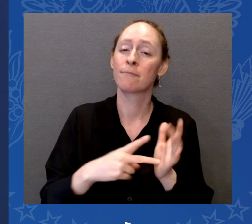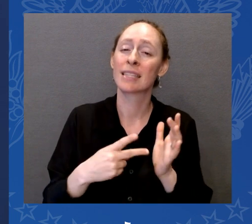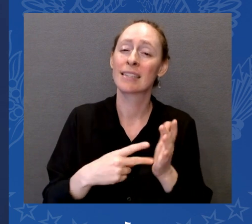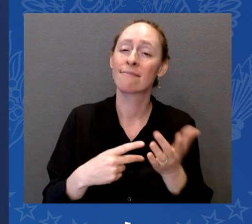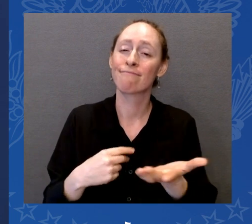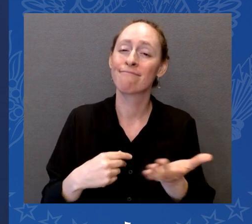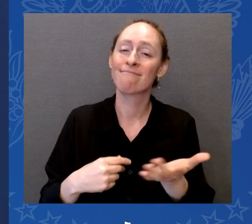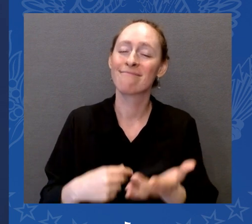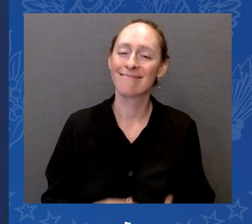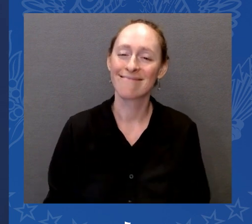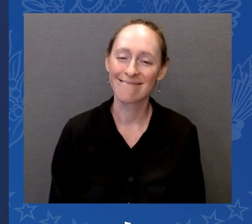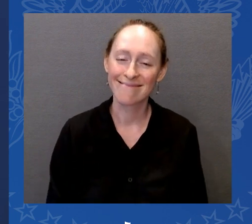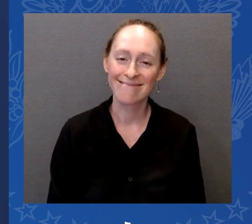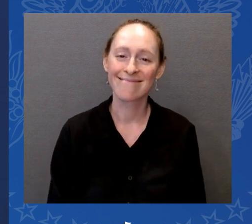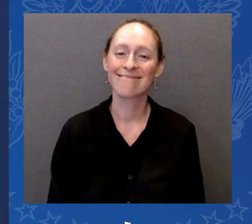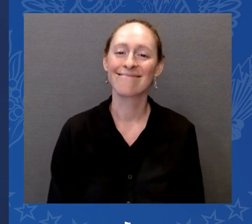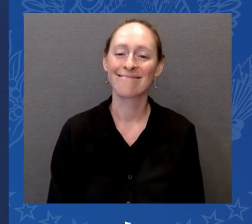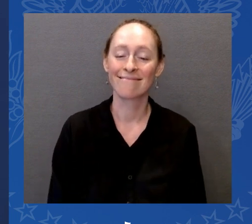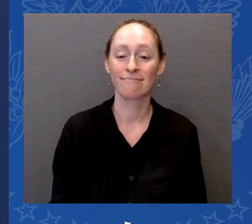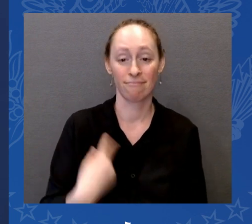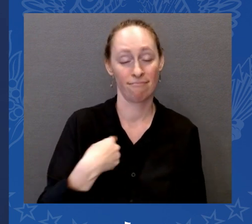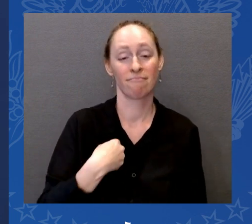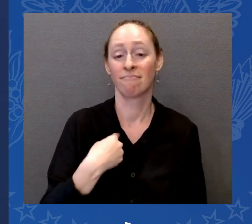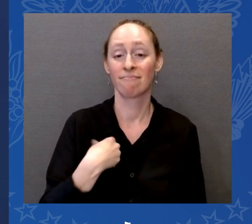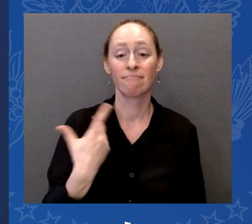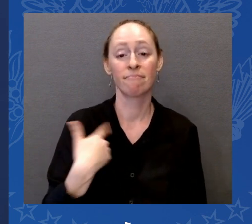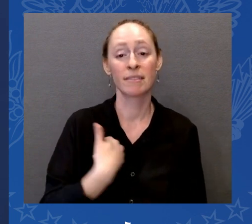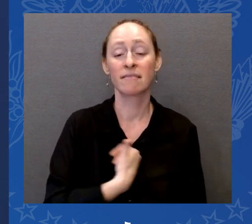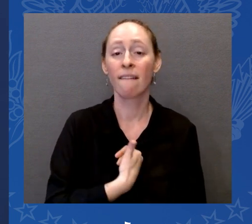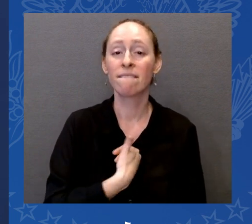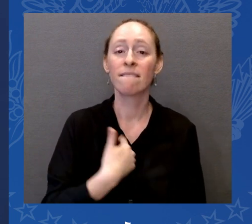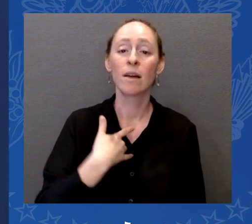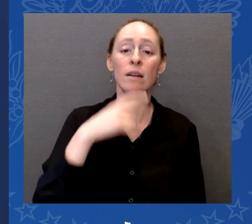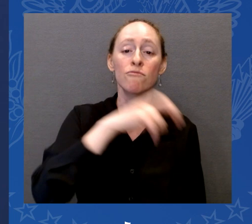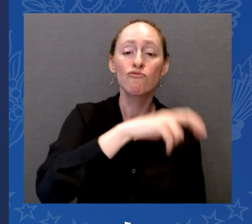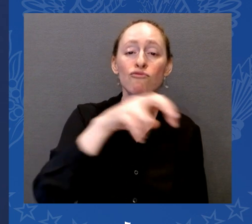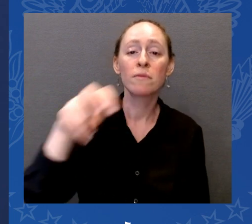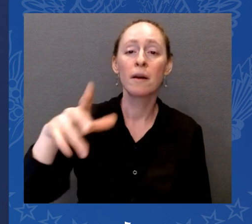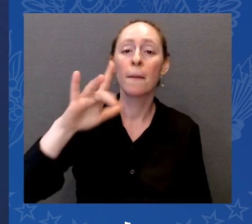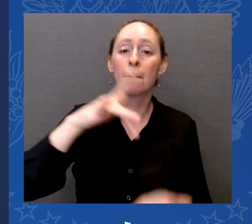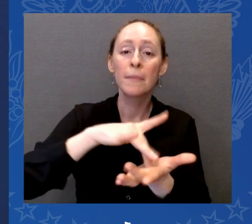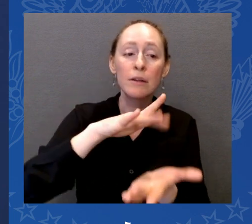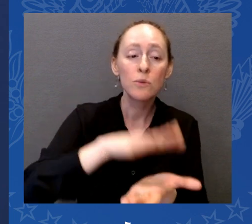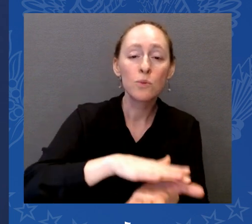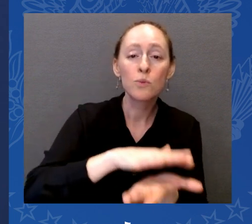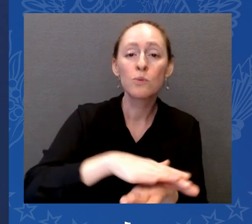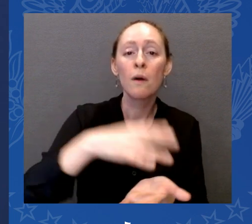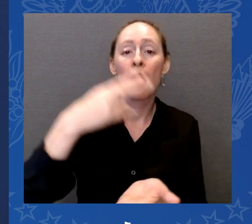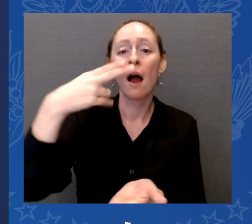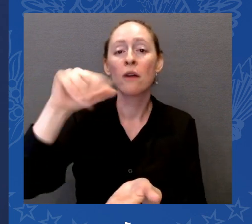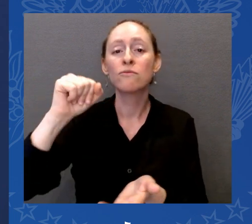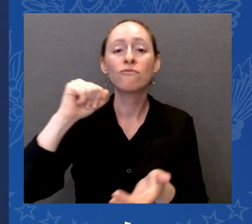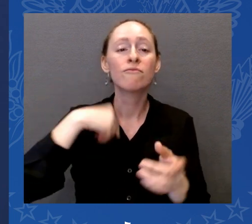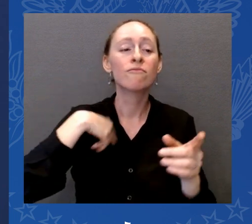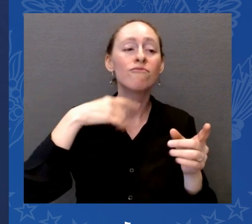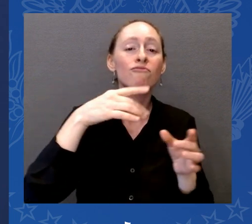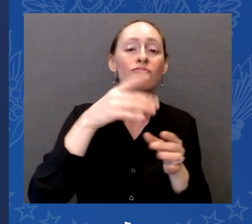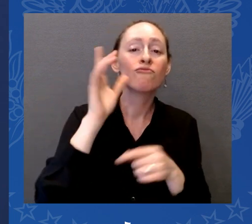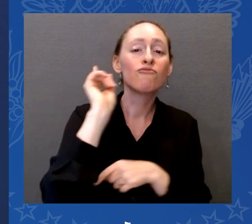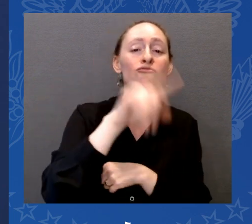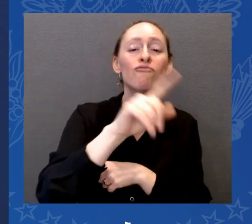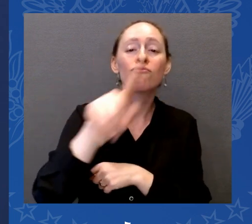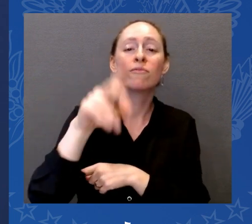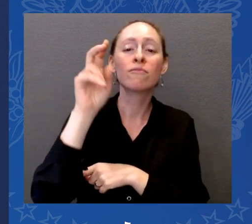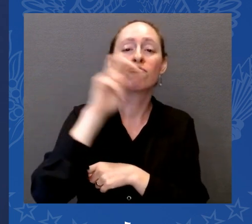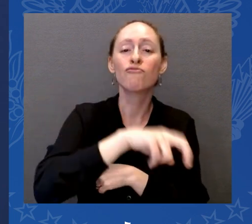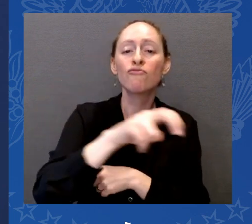students, I can, which is our next generation of workers, I can look at them and say, you can get a